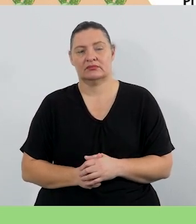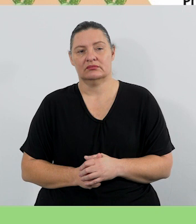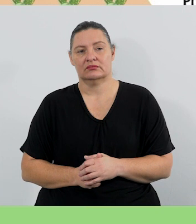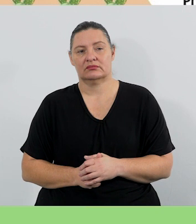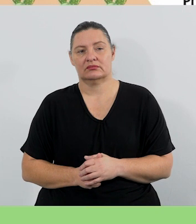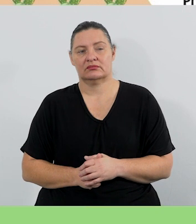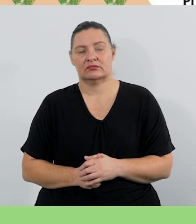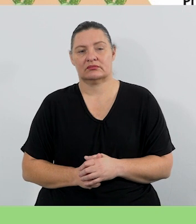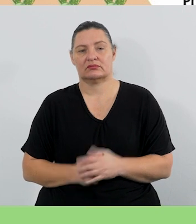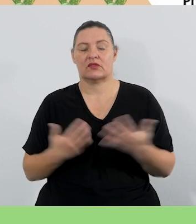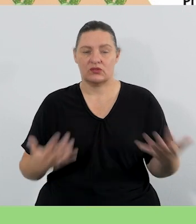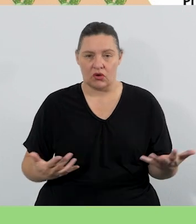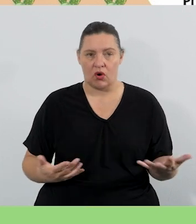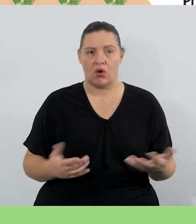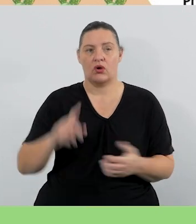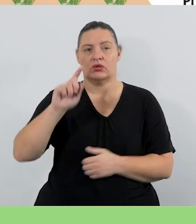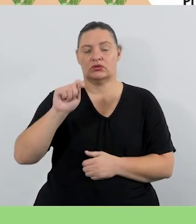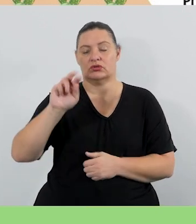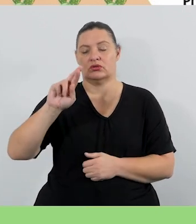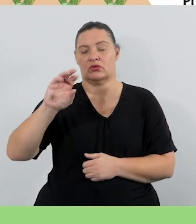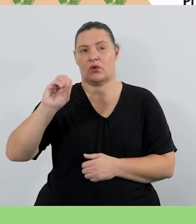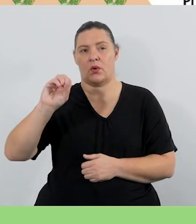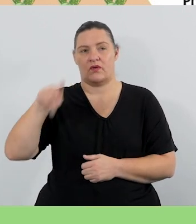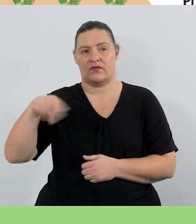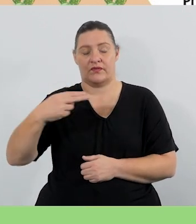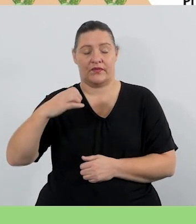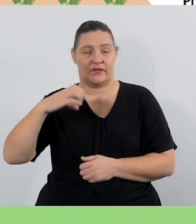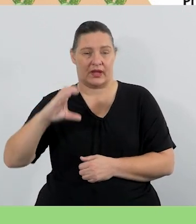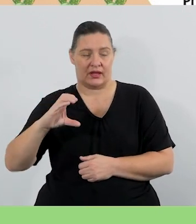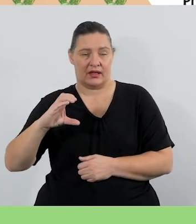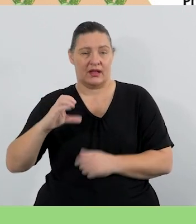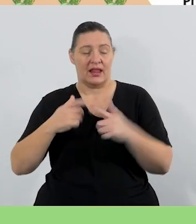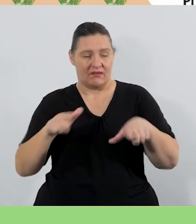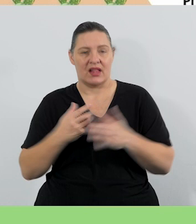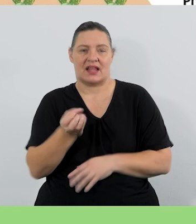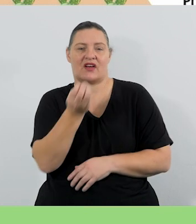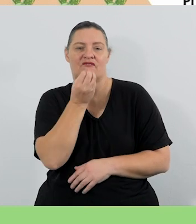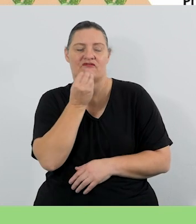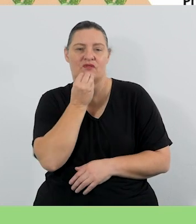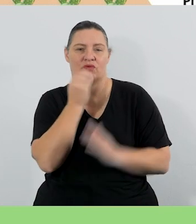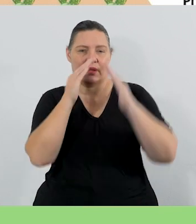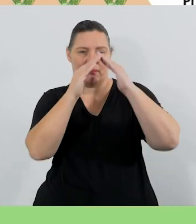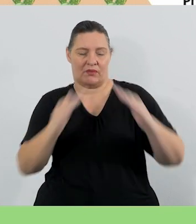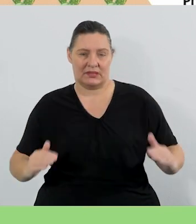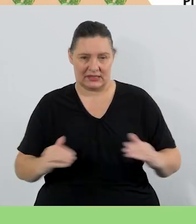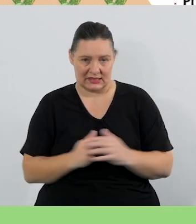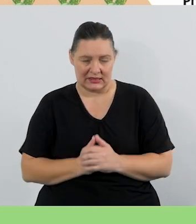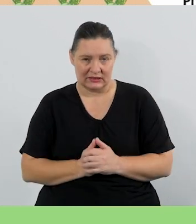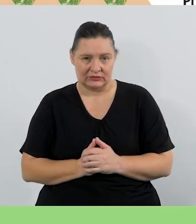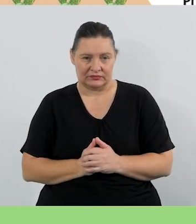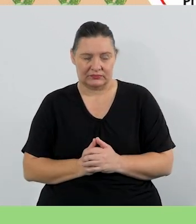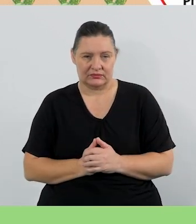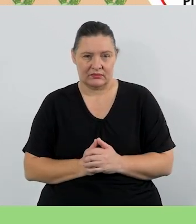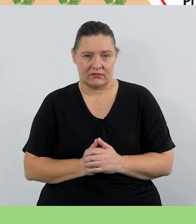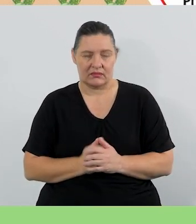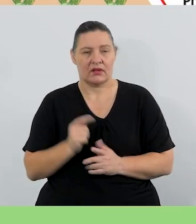Right. So the trophic levels form a food pyramid. So obviously, as you can see, it's